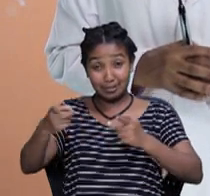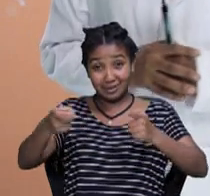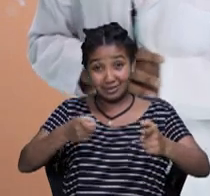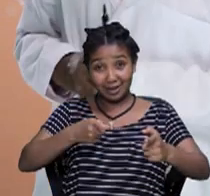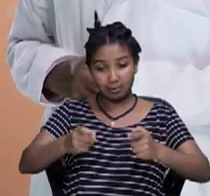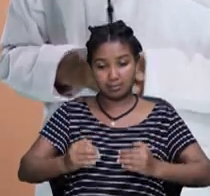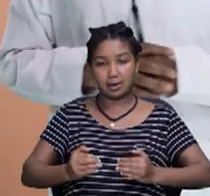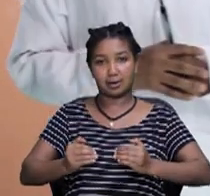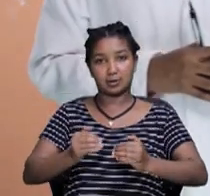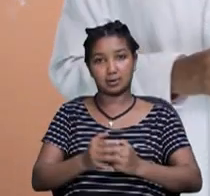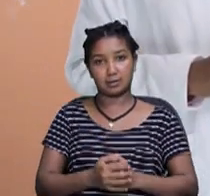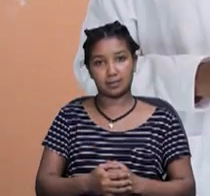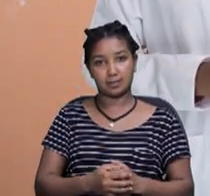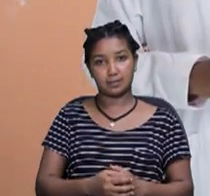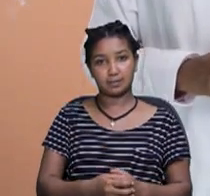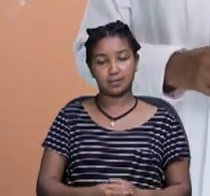maintains pregnancy.